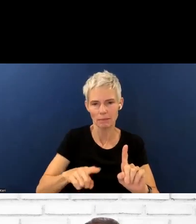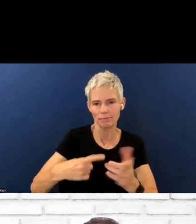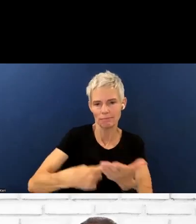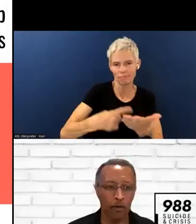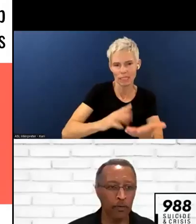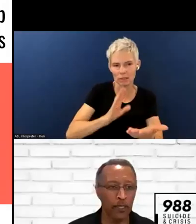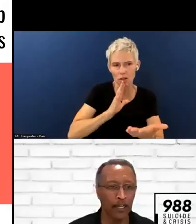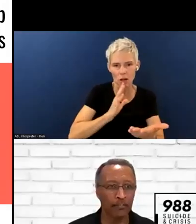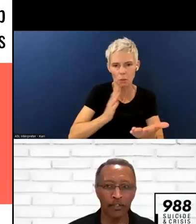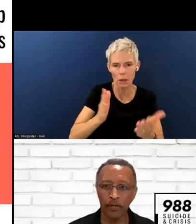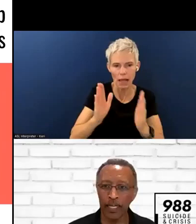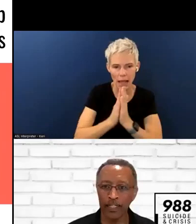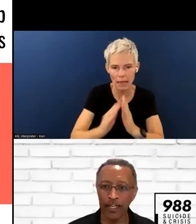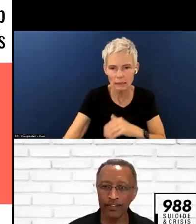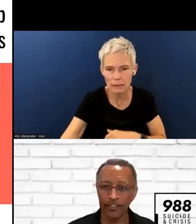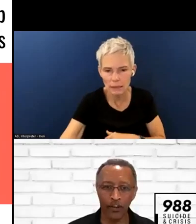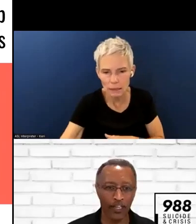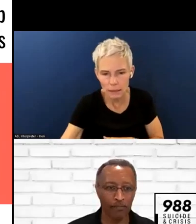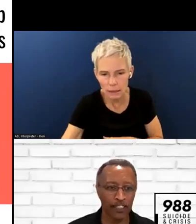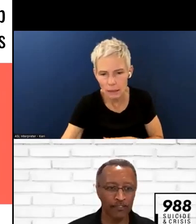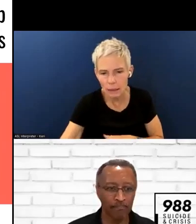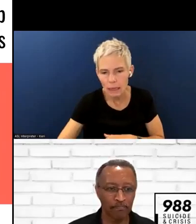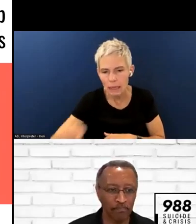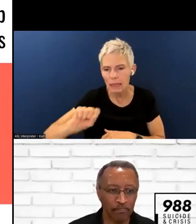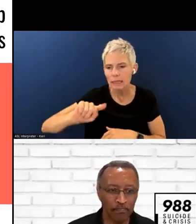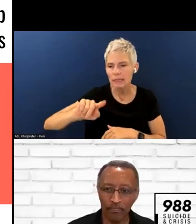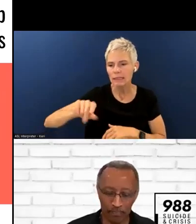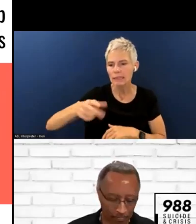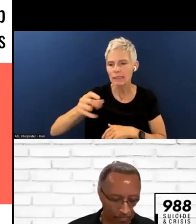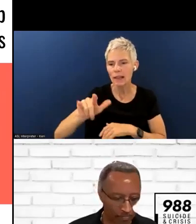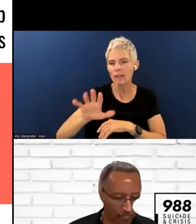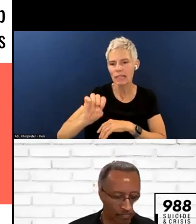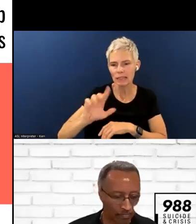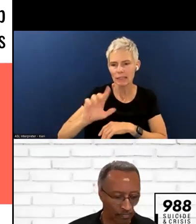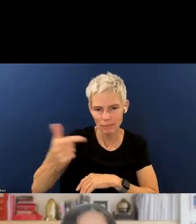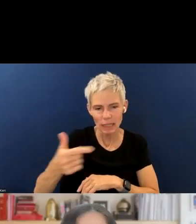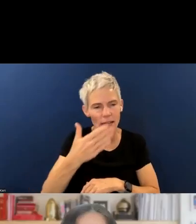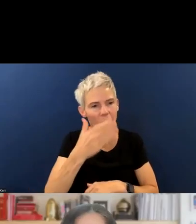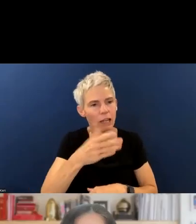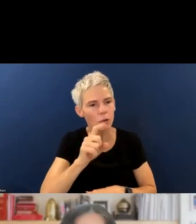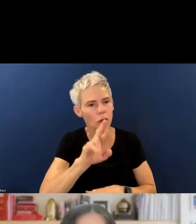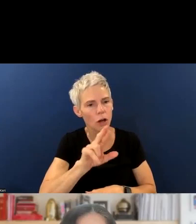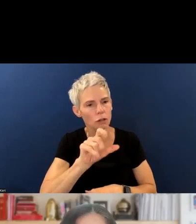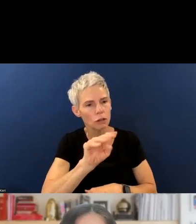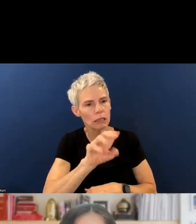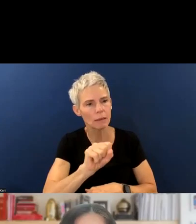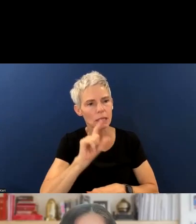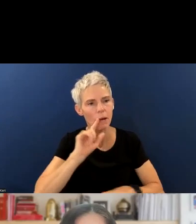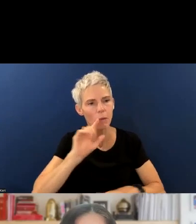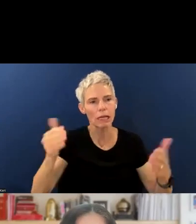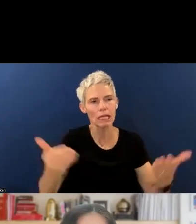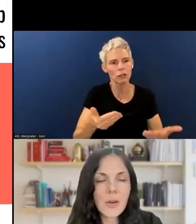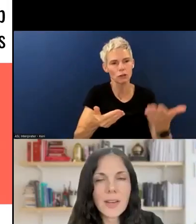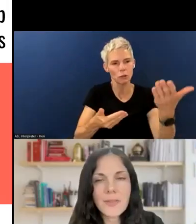Hepburn if she will come forward and go ahead and get started, please. Thanks, Dr. Sims. So I'd like to introduce Hafiza